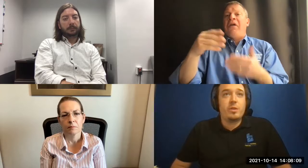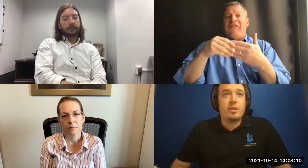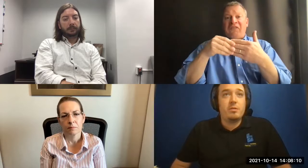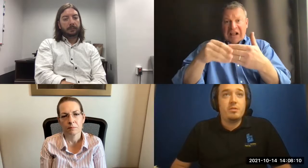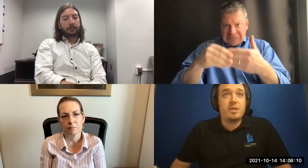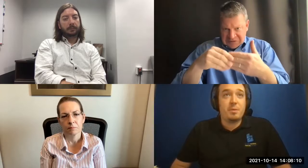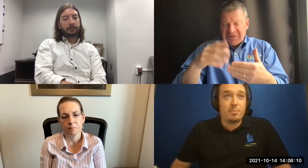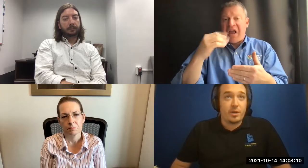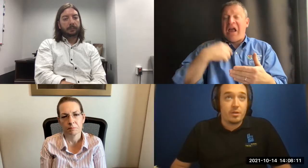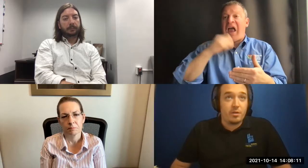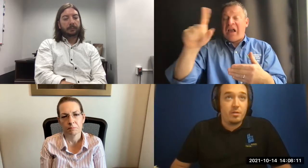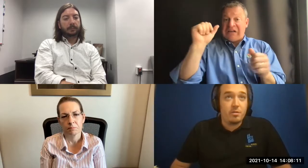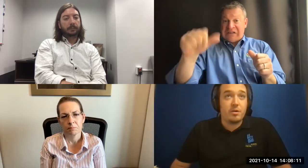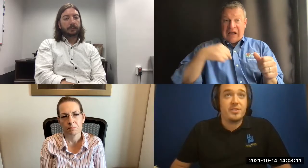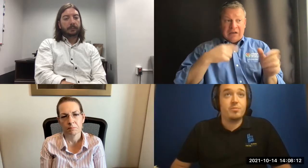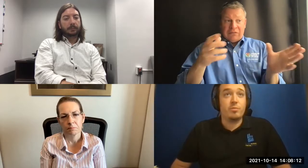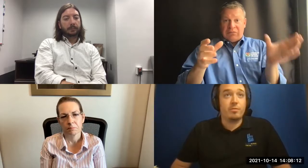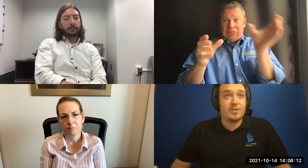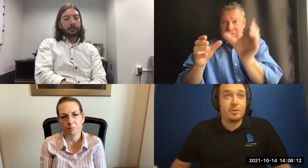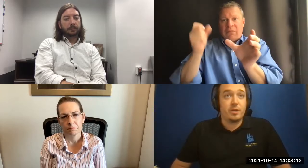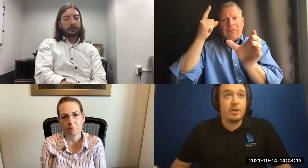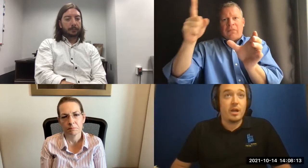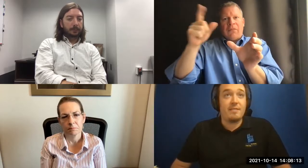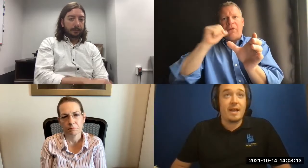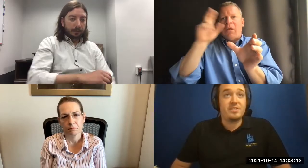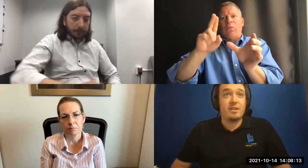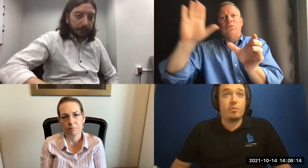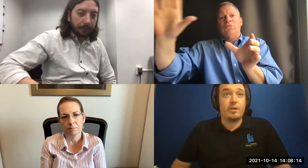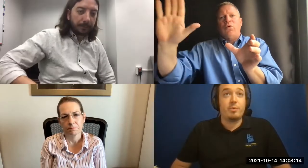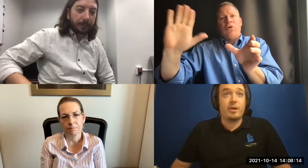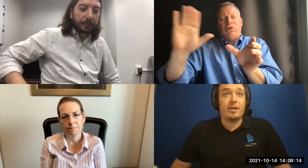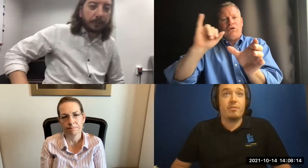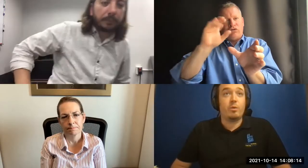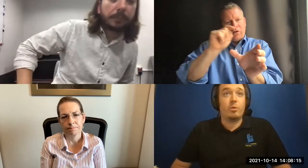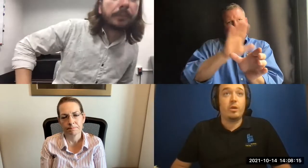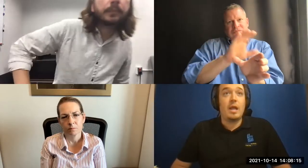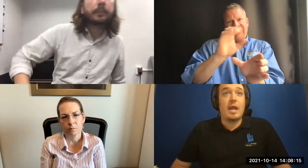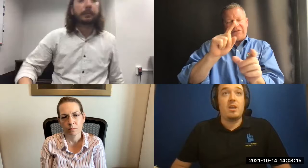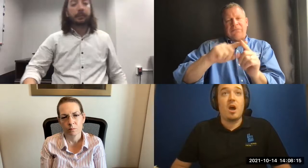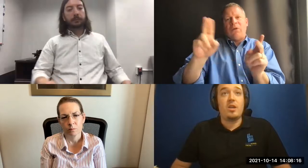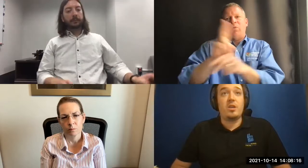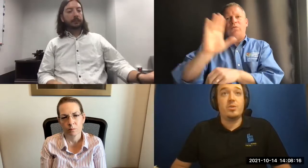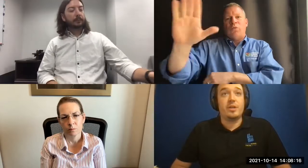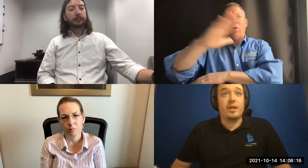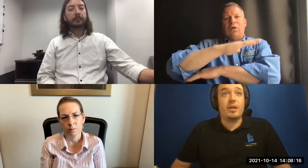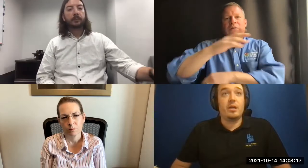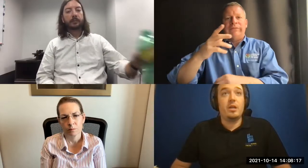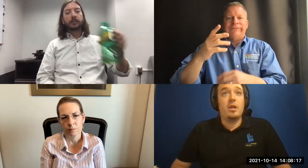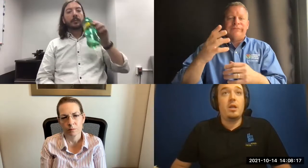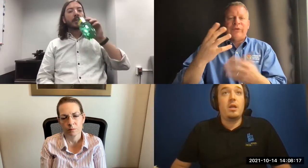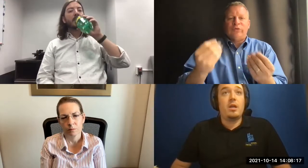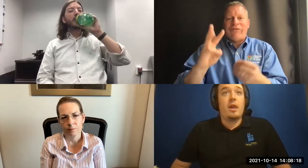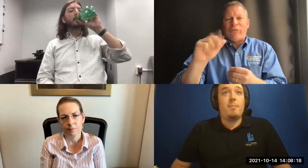The fields within seem to be pretty good. There is room for flexibility. I have asked if we could bring our data forward and not use their